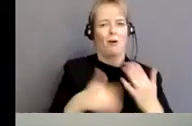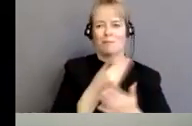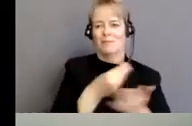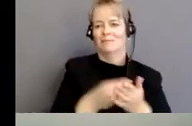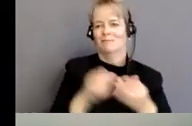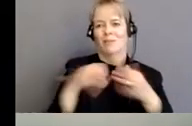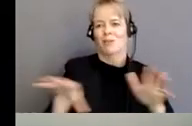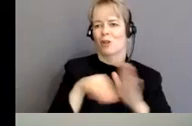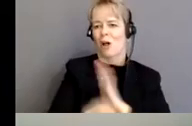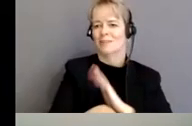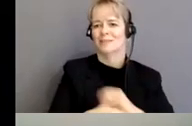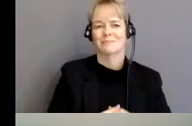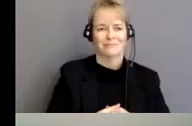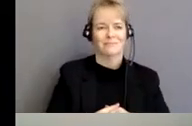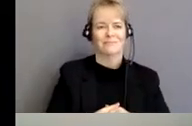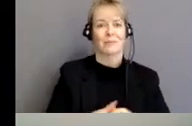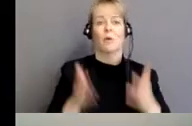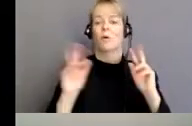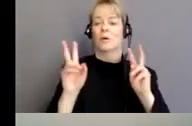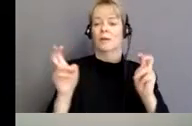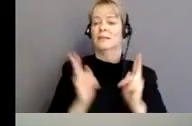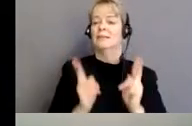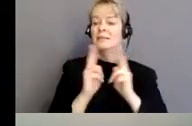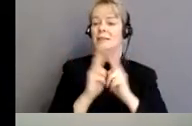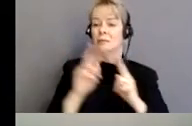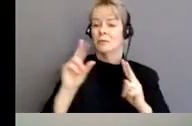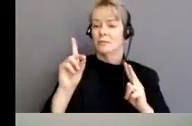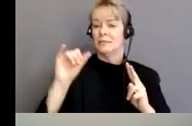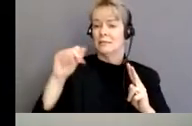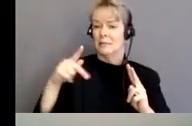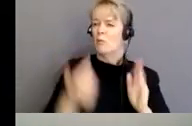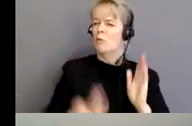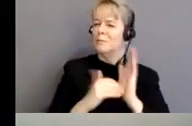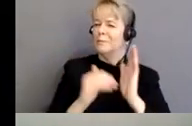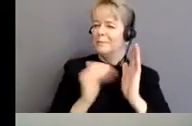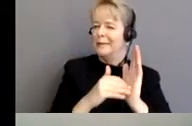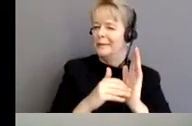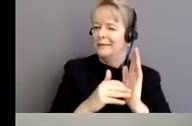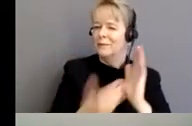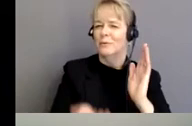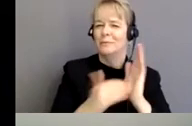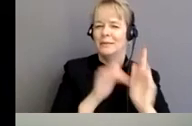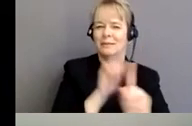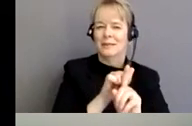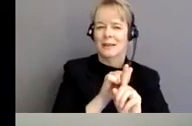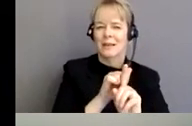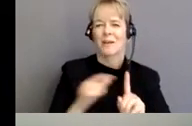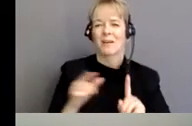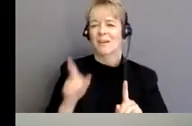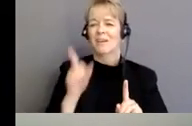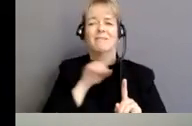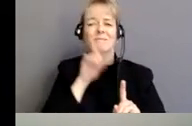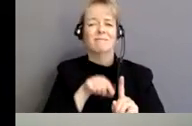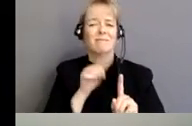Double dip or repeat scams. We're seeing a lot of these. Con artists, the fraudsters will create, they reuse, and they sell lists of